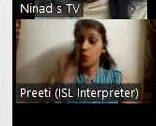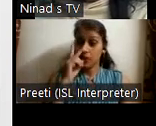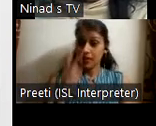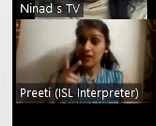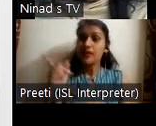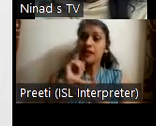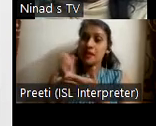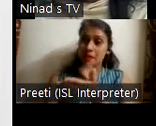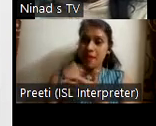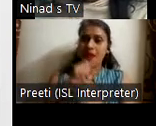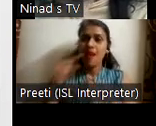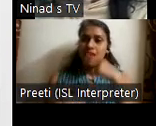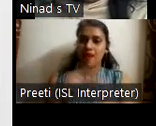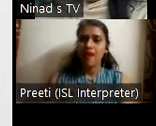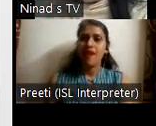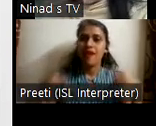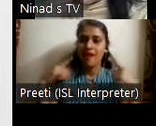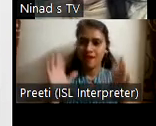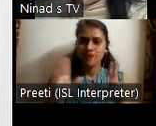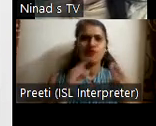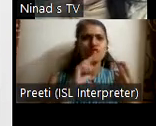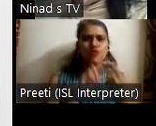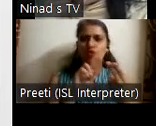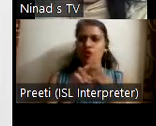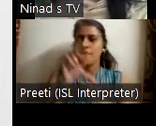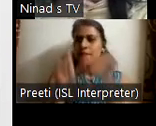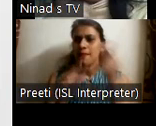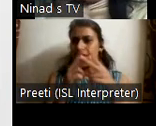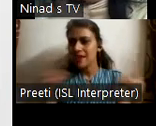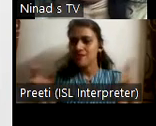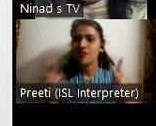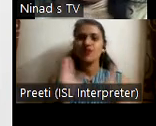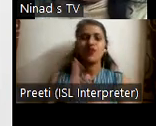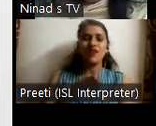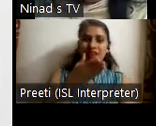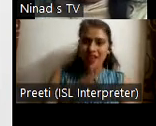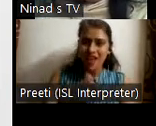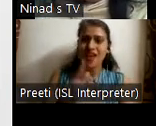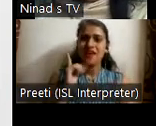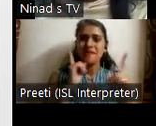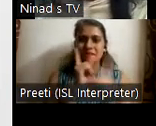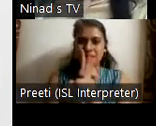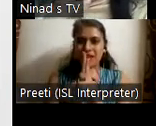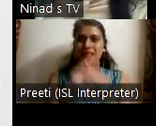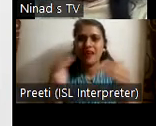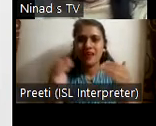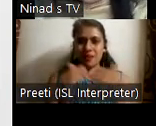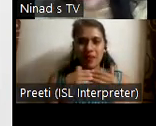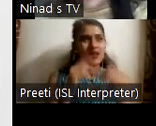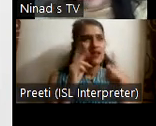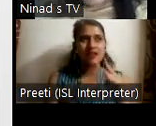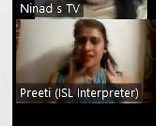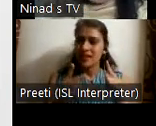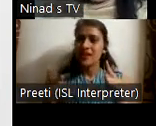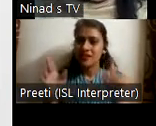inculcate in your life when you are talking to people, when you're greeting people, when you are interacting with them. Stay